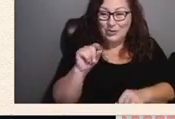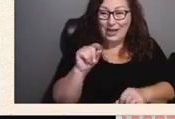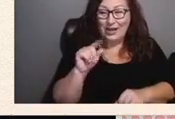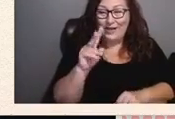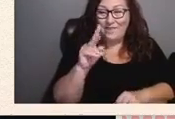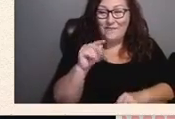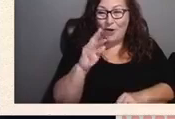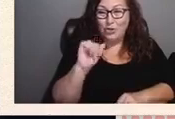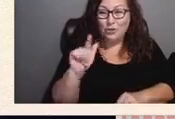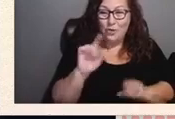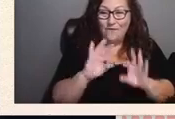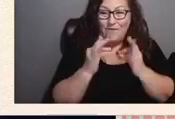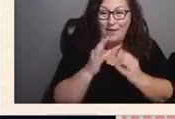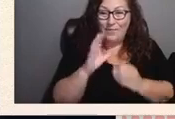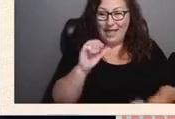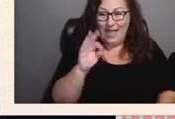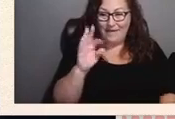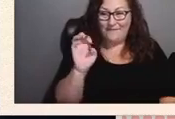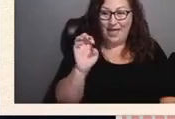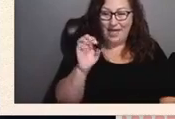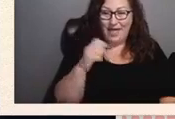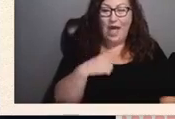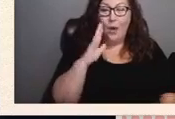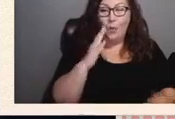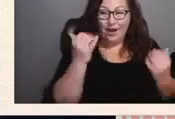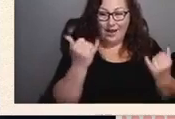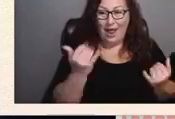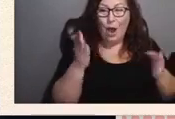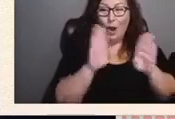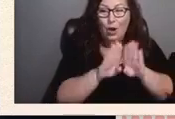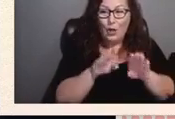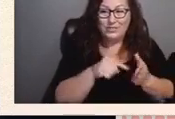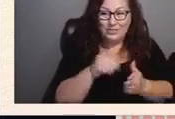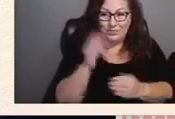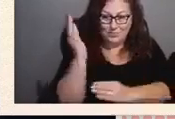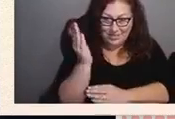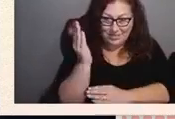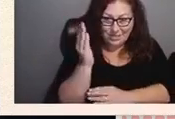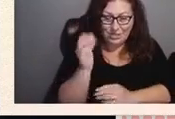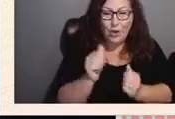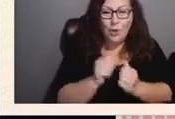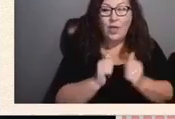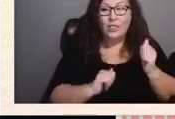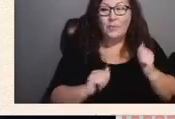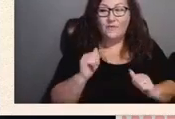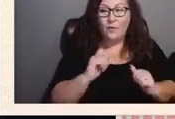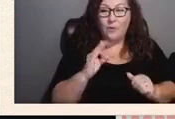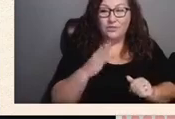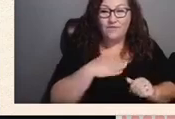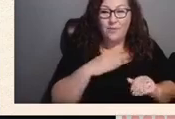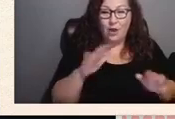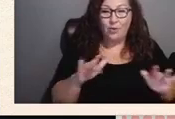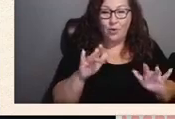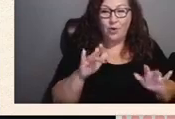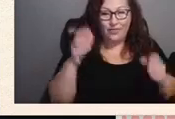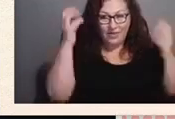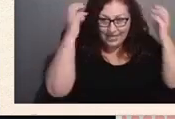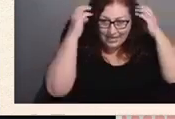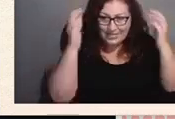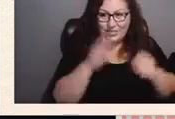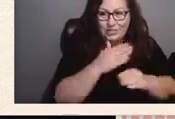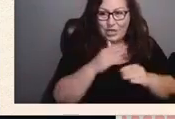Cafe. I will now close this presentation with a performance on my recorder of the Disney song Let It Go.